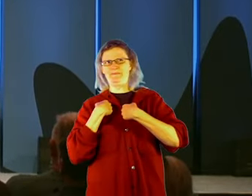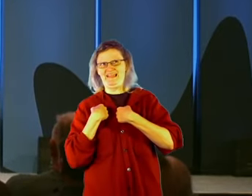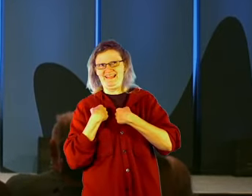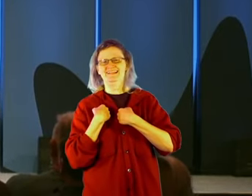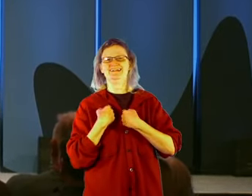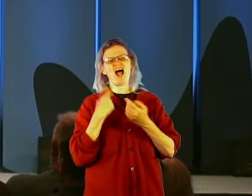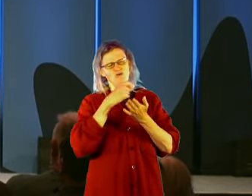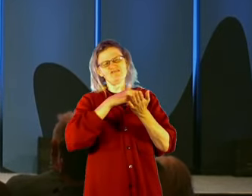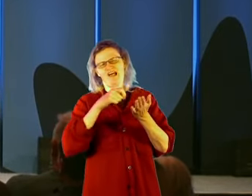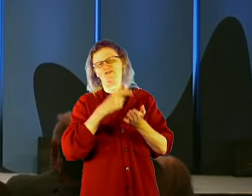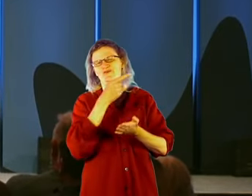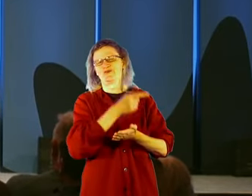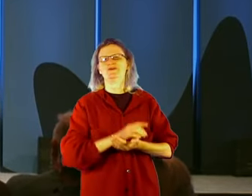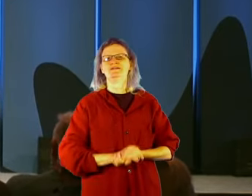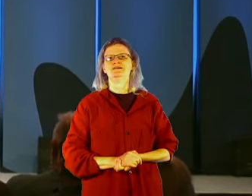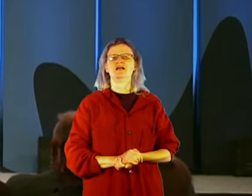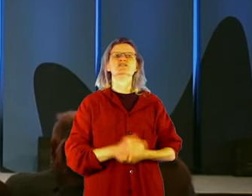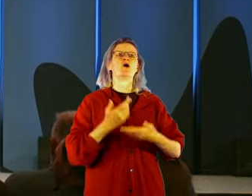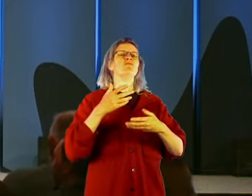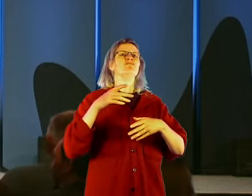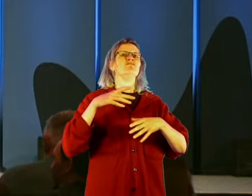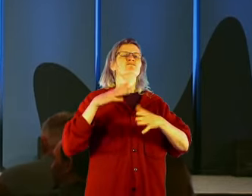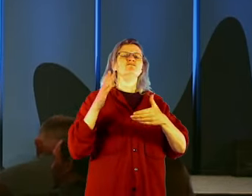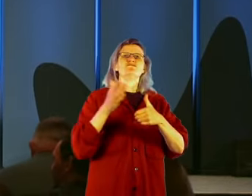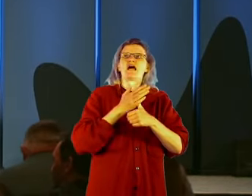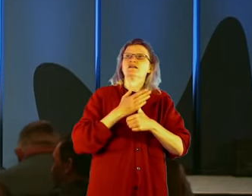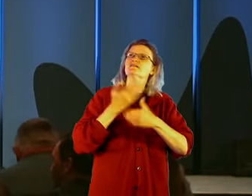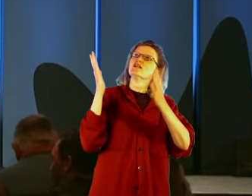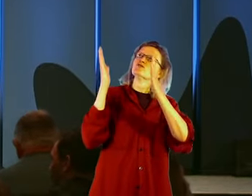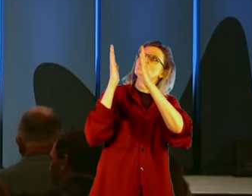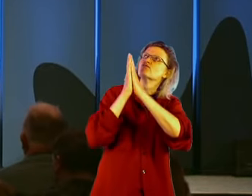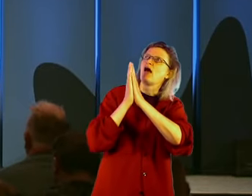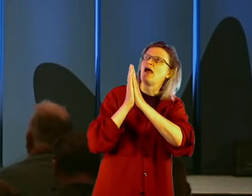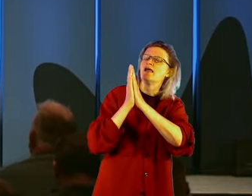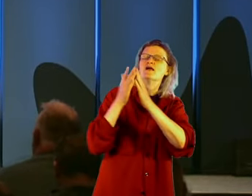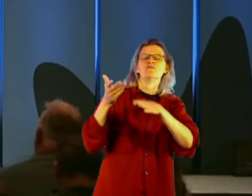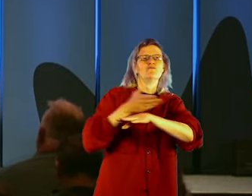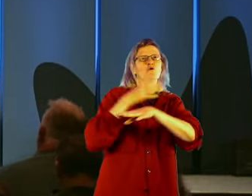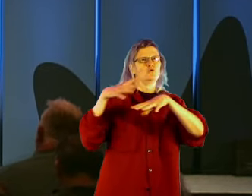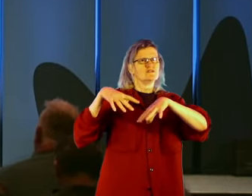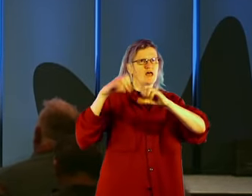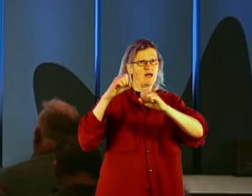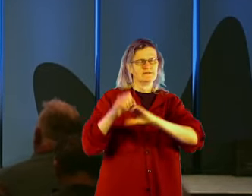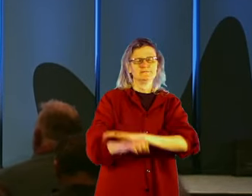Okay, let me pray as we begin.